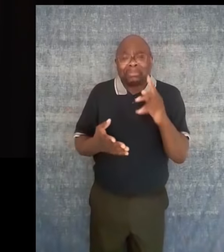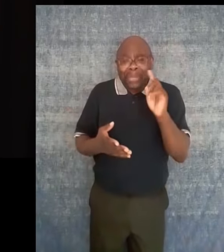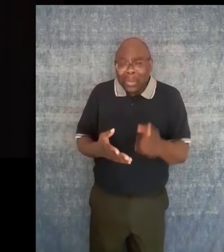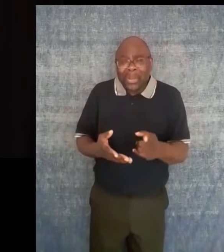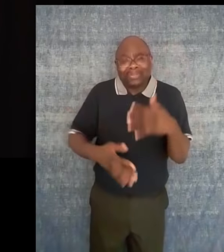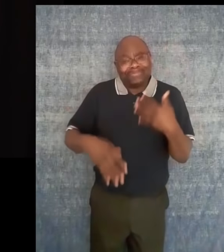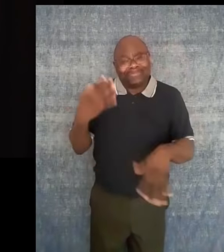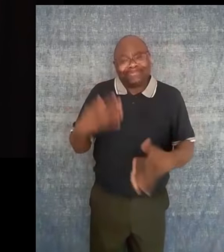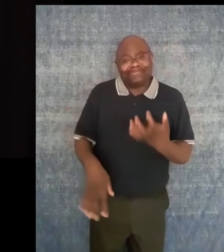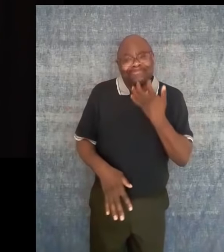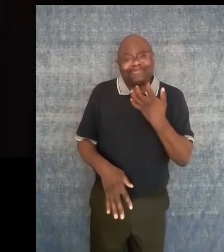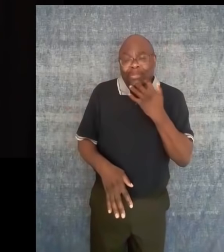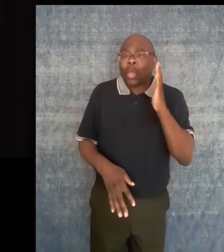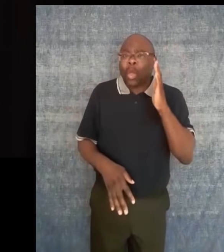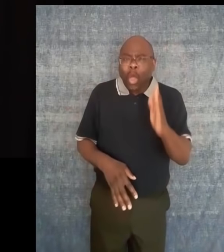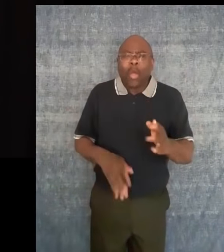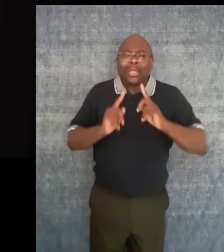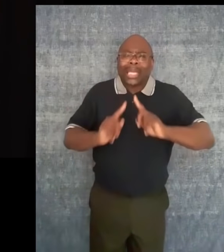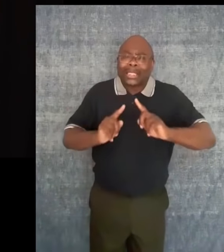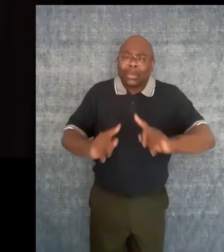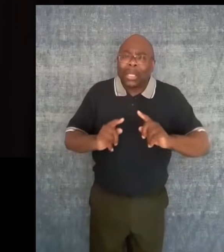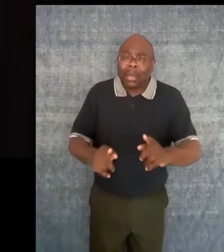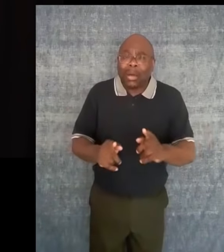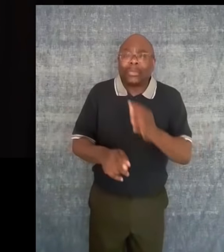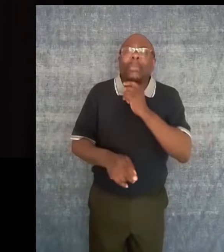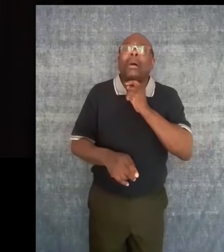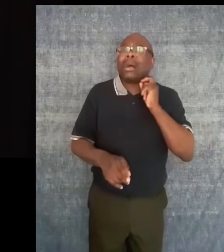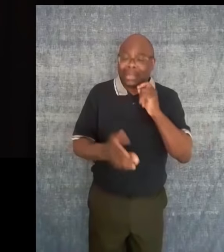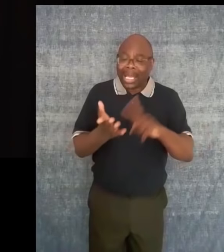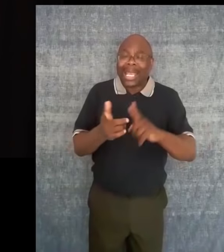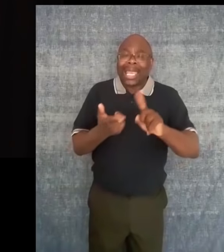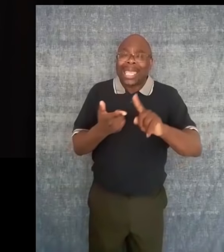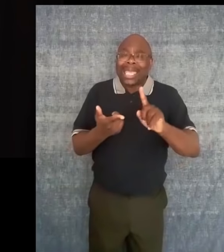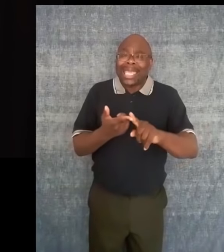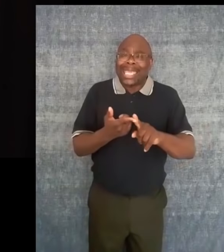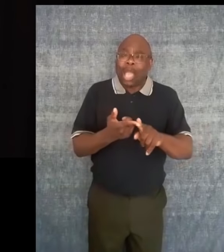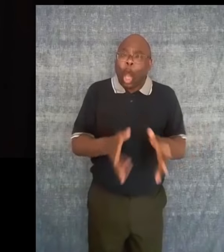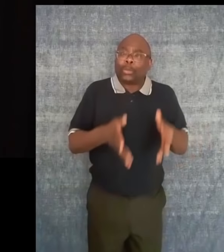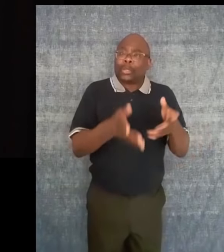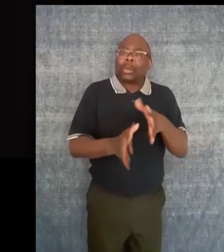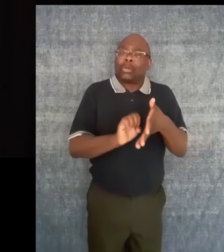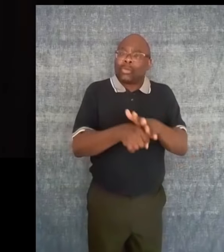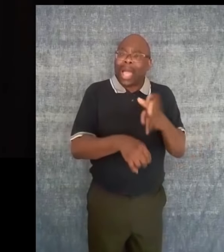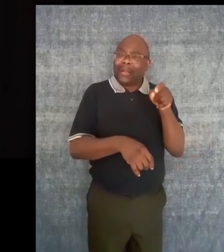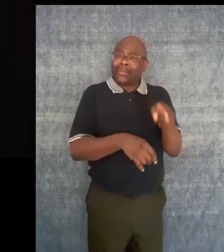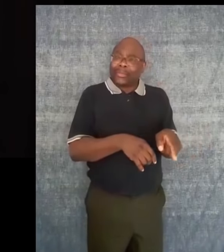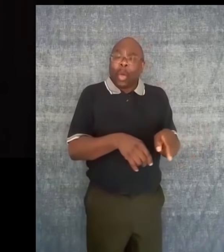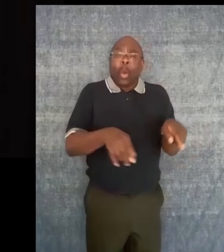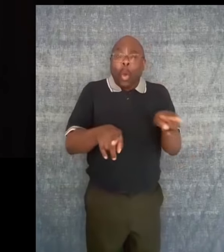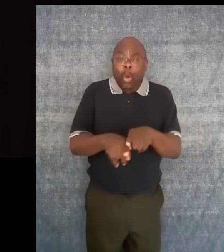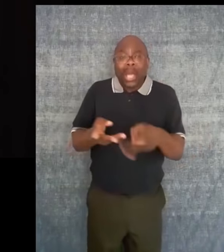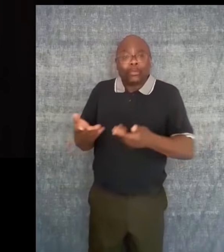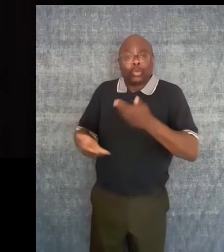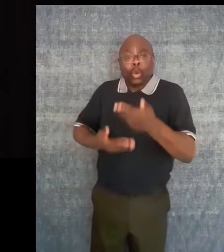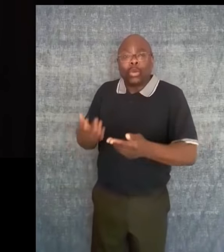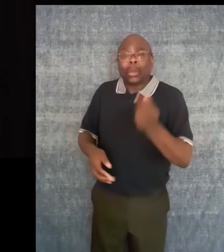in this world. We heard the testimony of Pastor Lee and how God intervened in his situation. But I could also give you